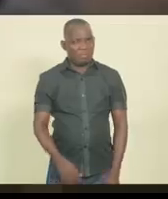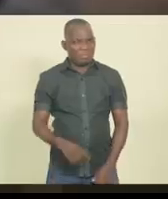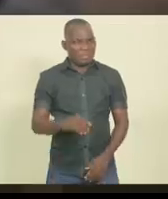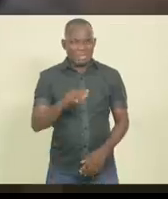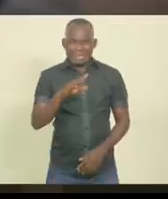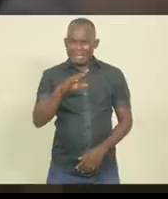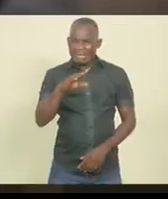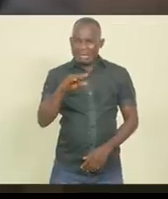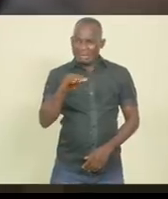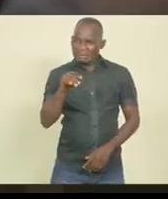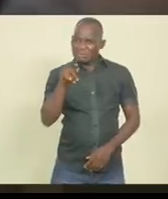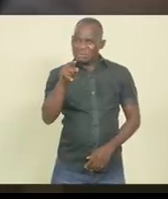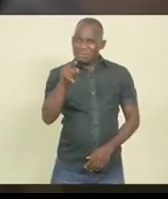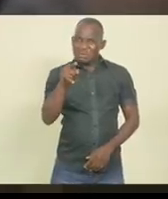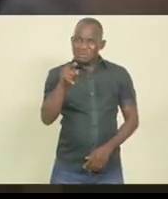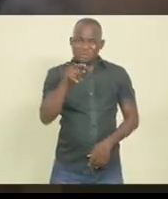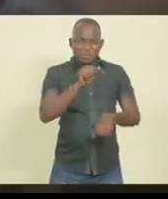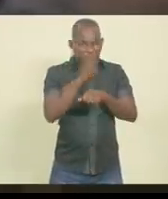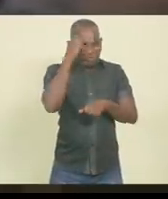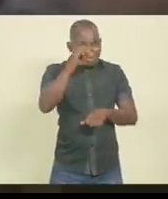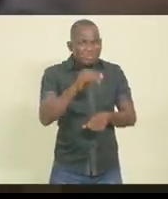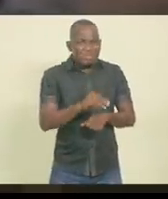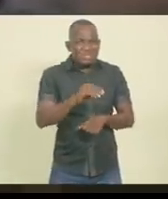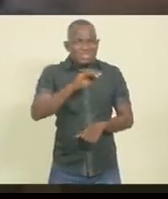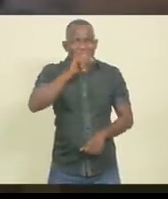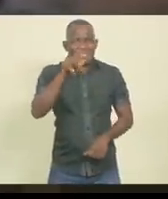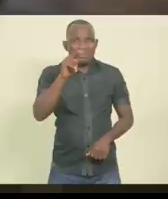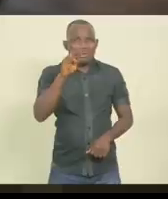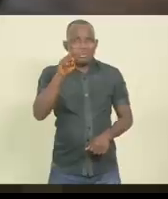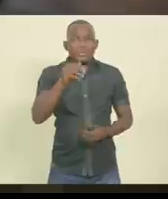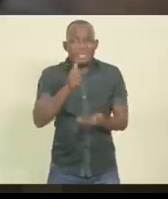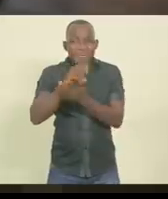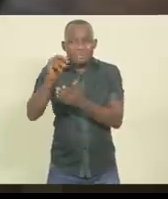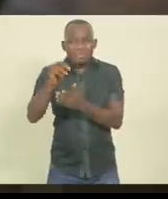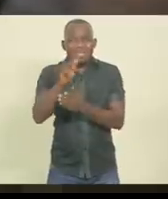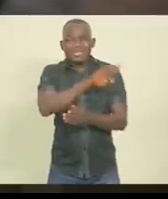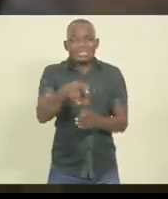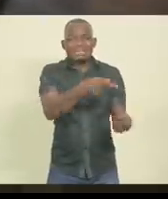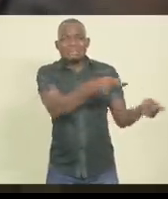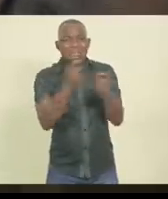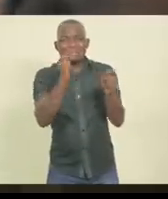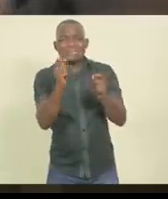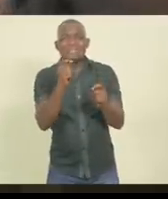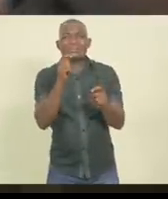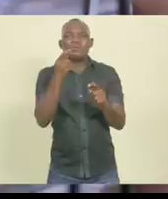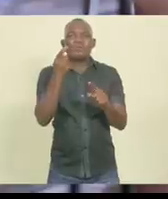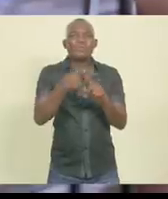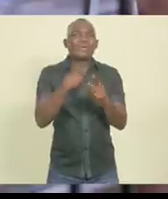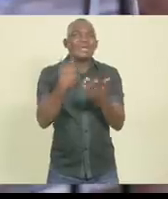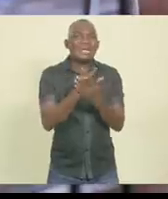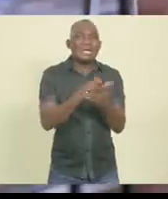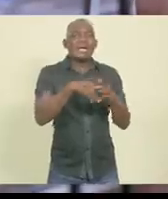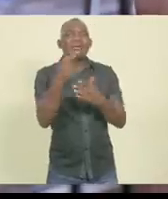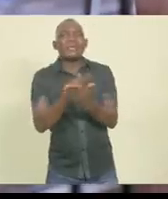And you both work for him? I mean, do you help him traffic children and young people from Ghana?